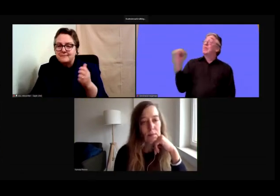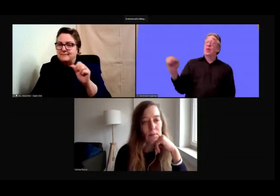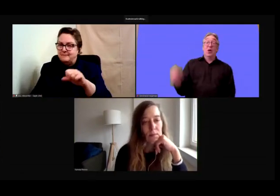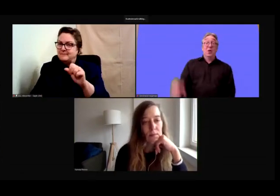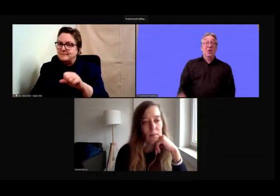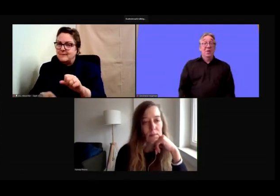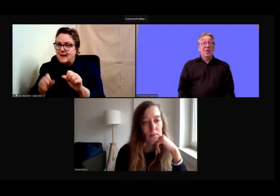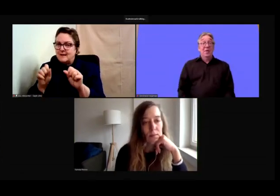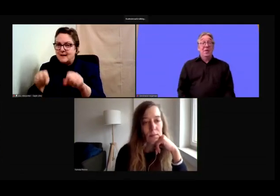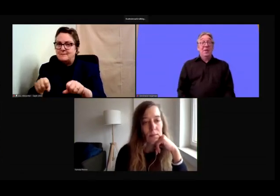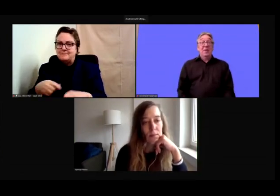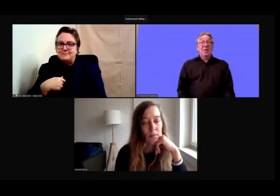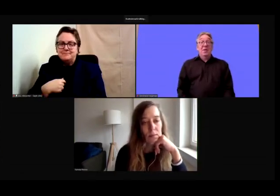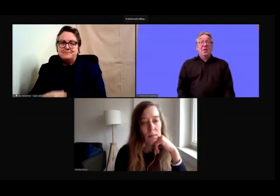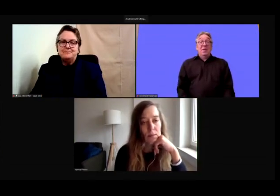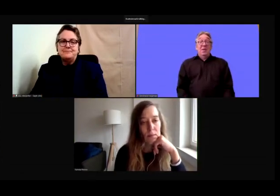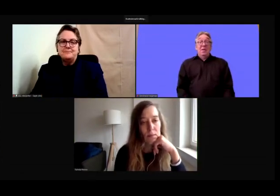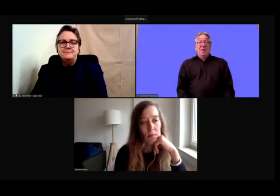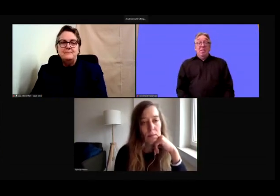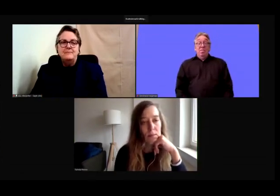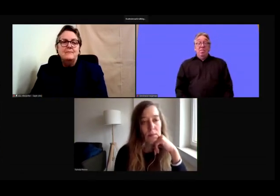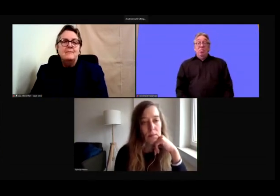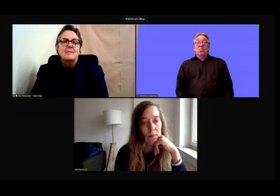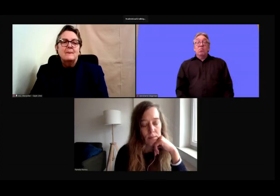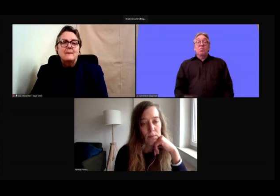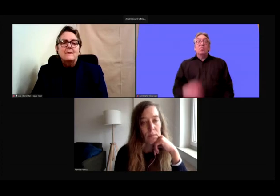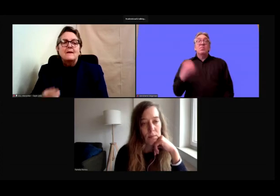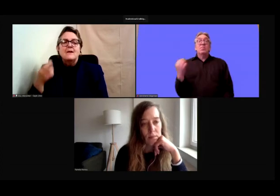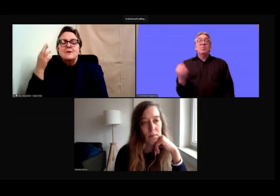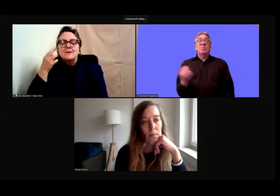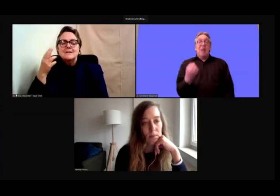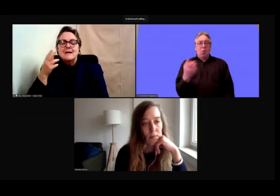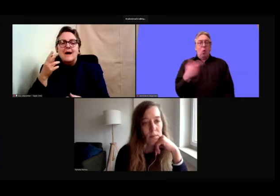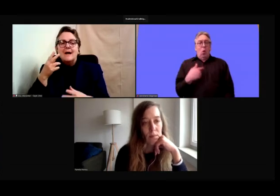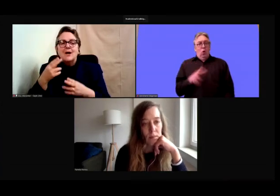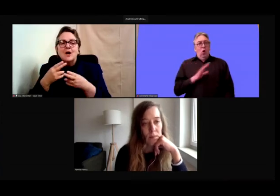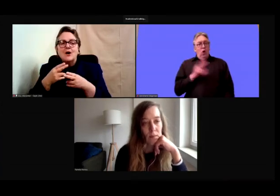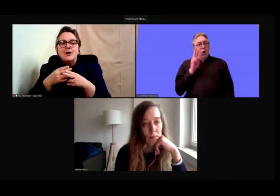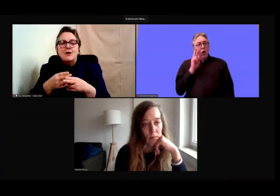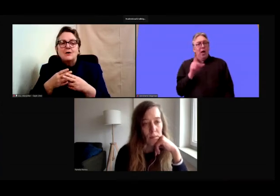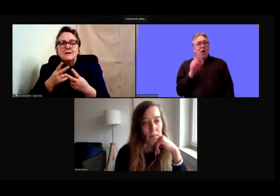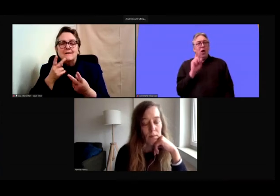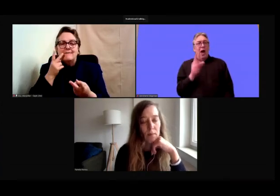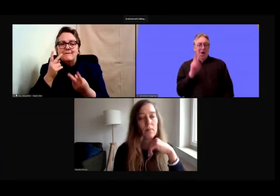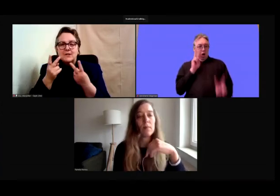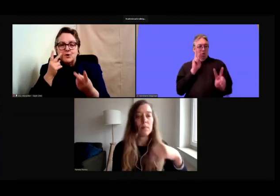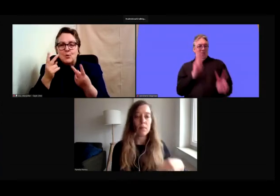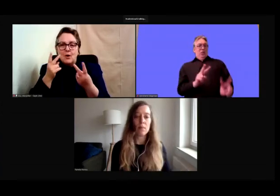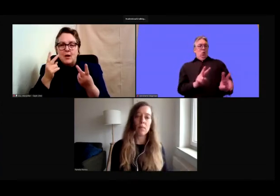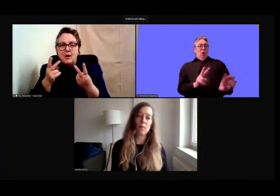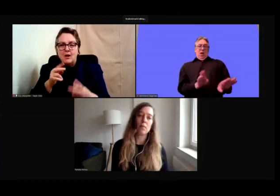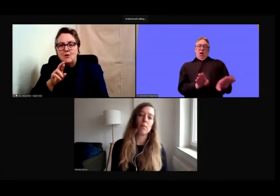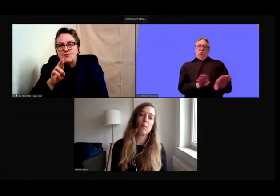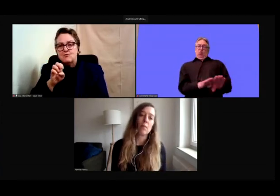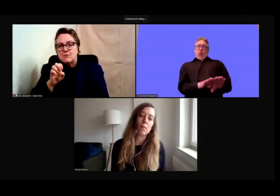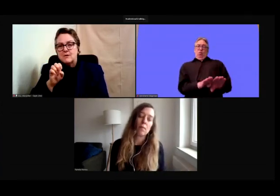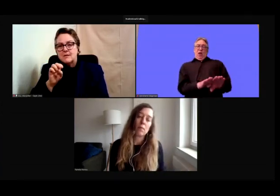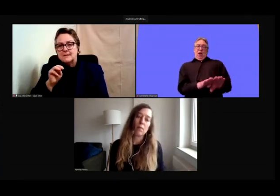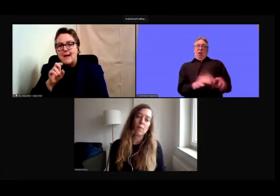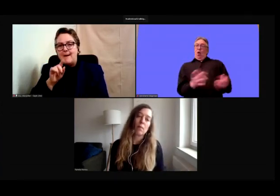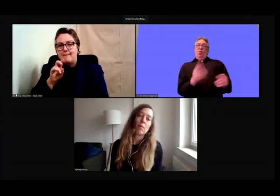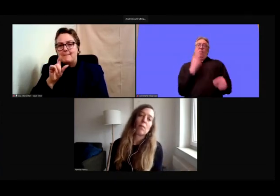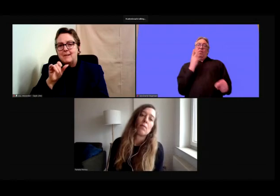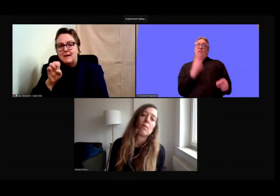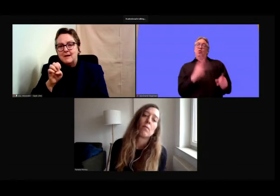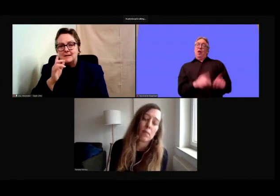also why I termed it as visual resemblance or visual similar, because it comes from, so